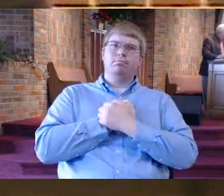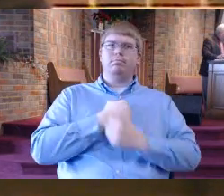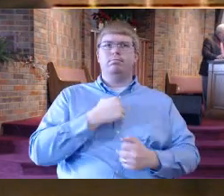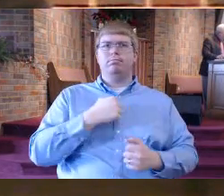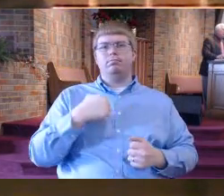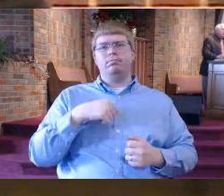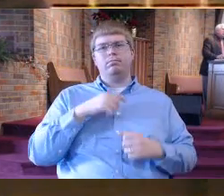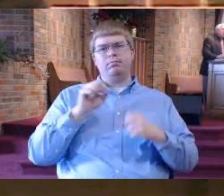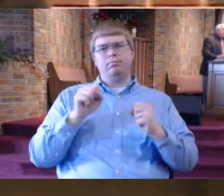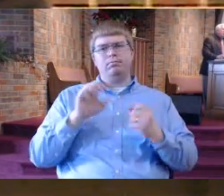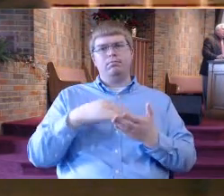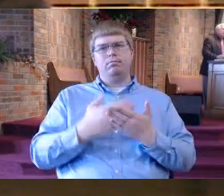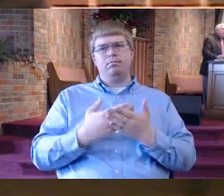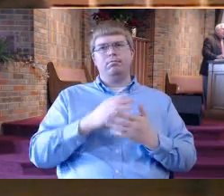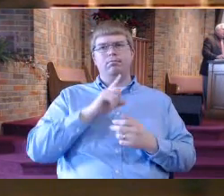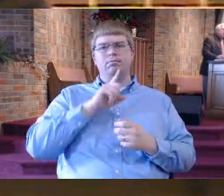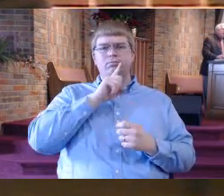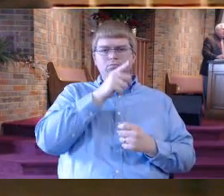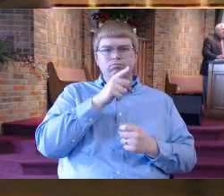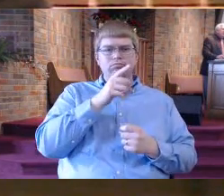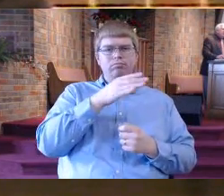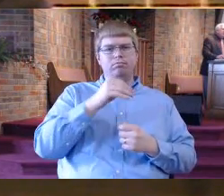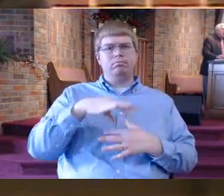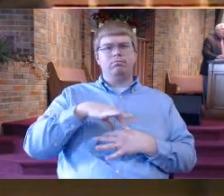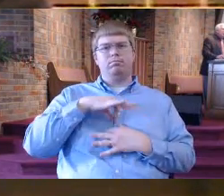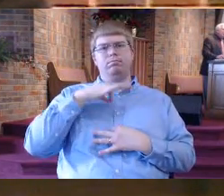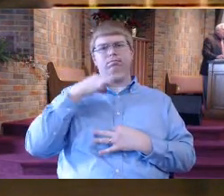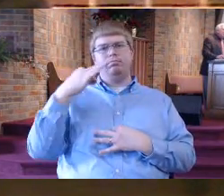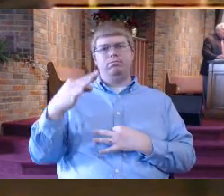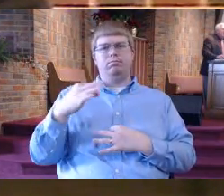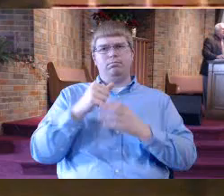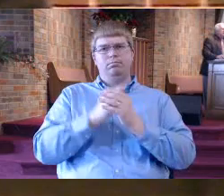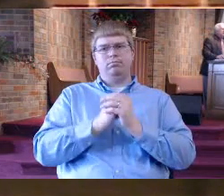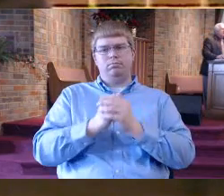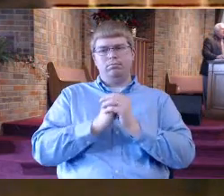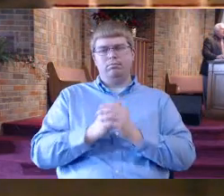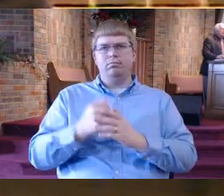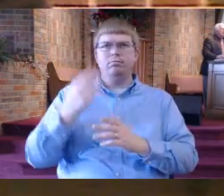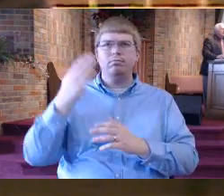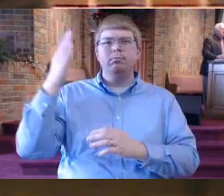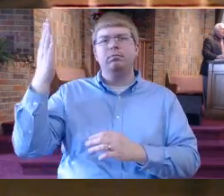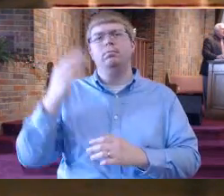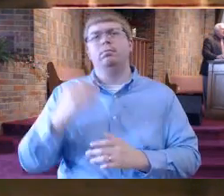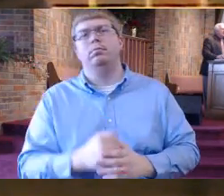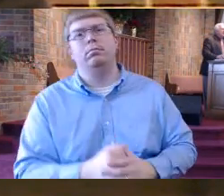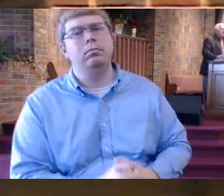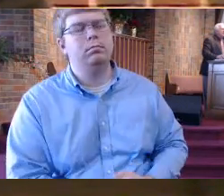May we all, in truth and spirit, worship thee.